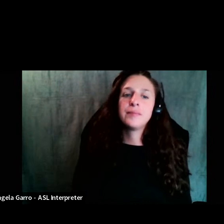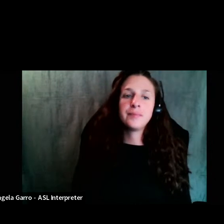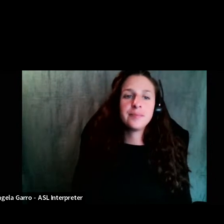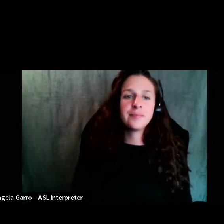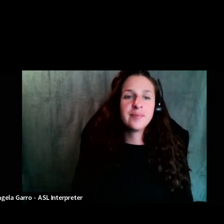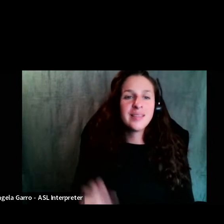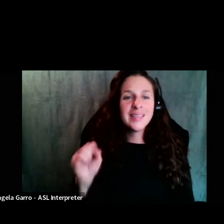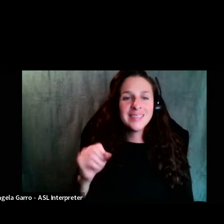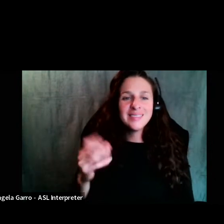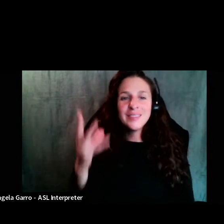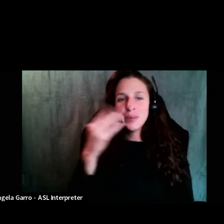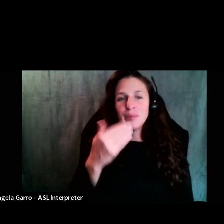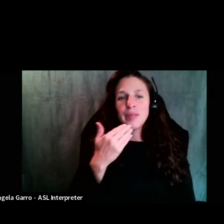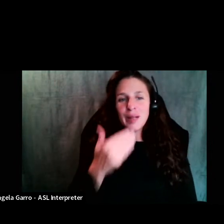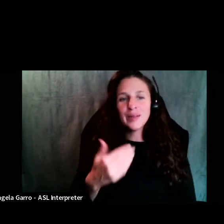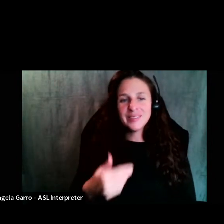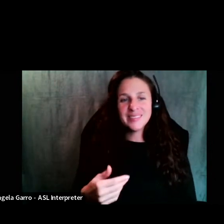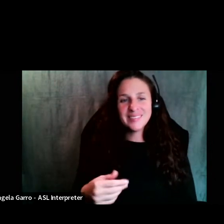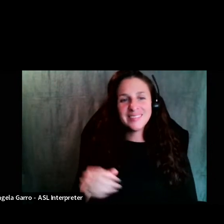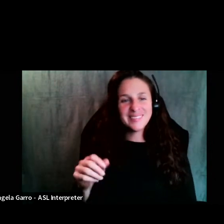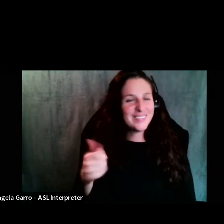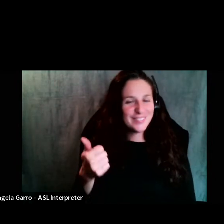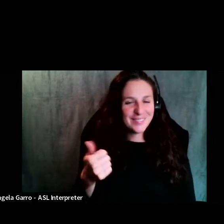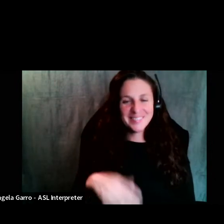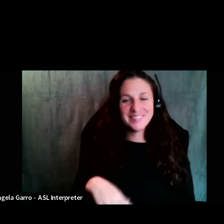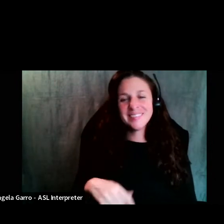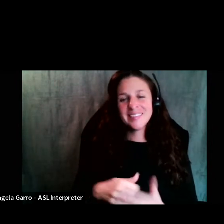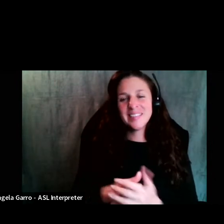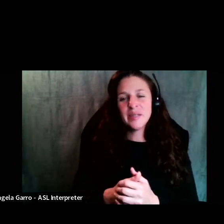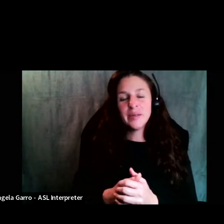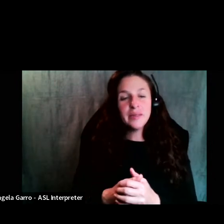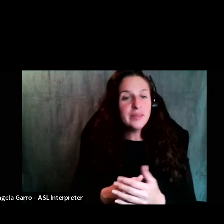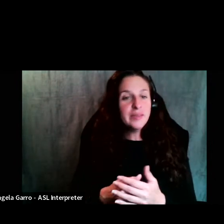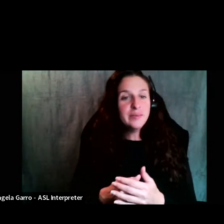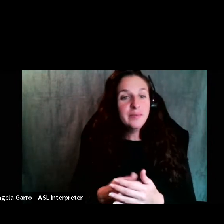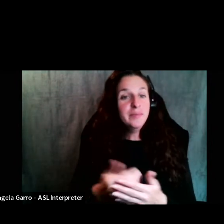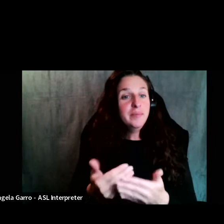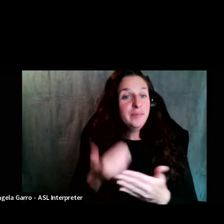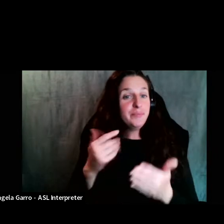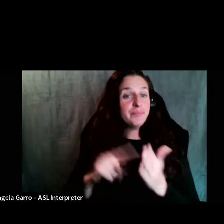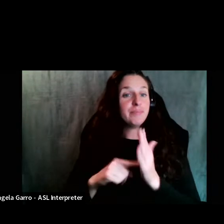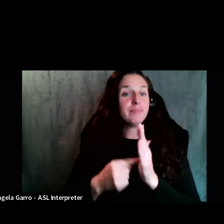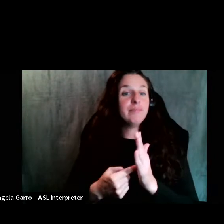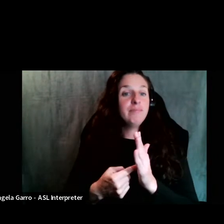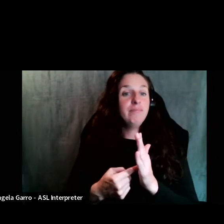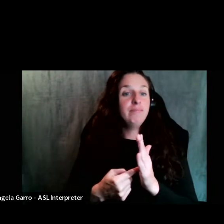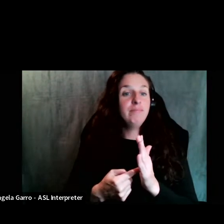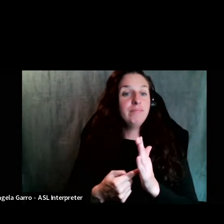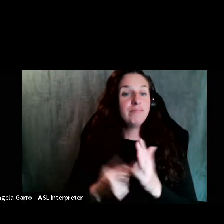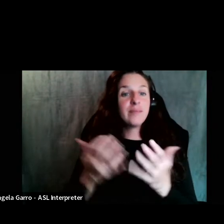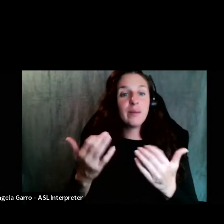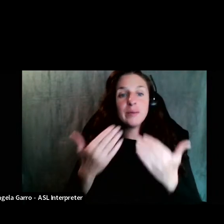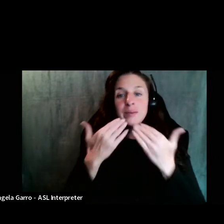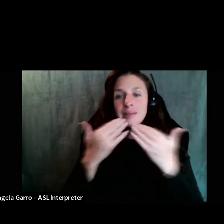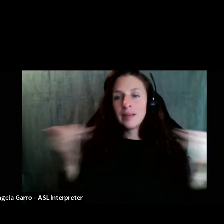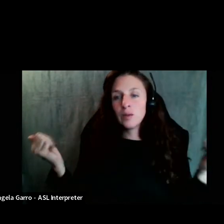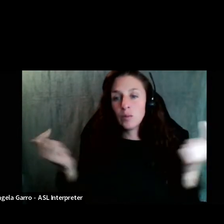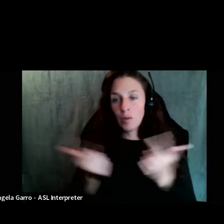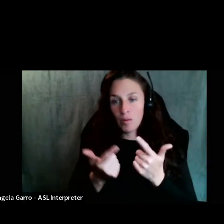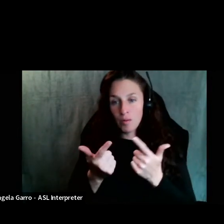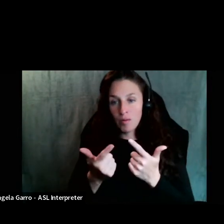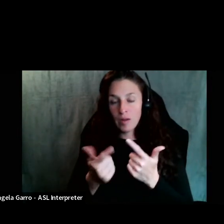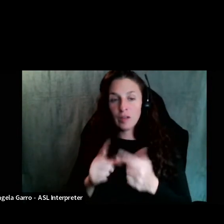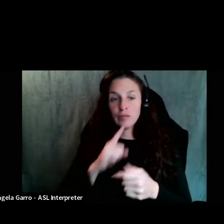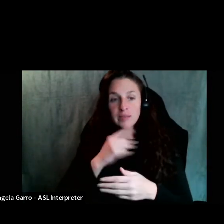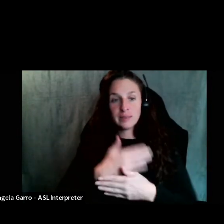Yeah, pretty close, Aya. All good. Before beginning, I just wanted to thank you all. I really appreciate